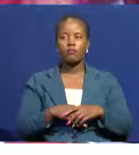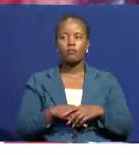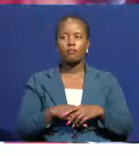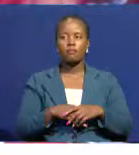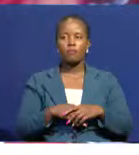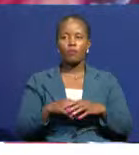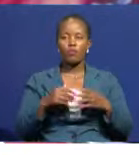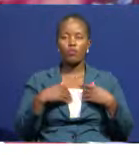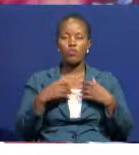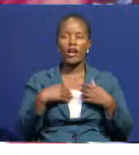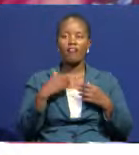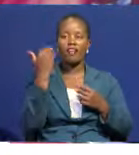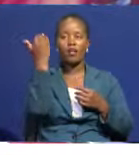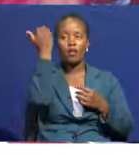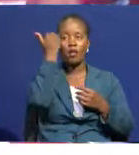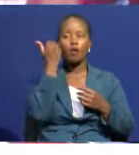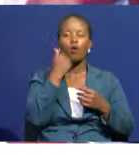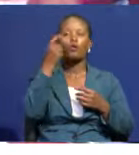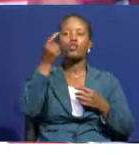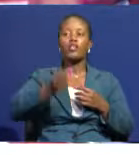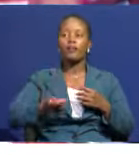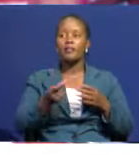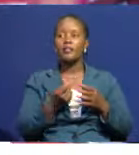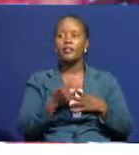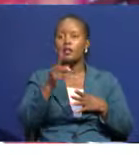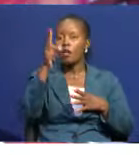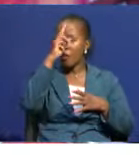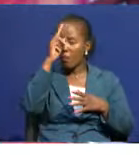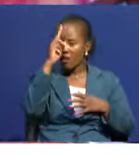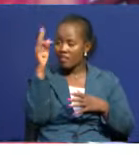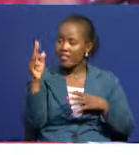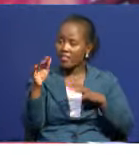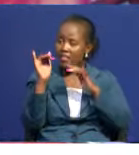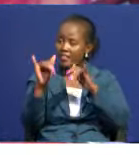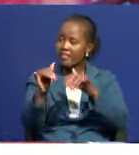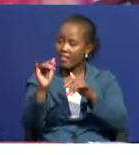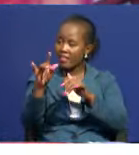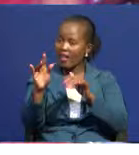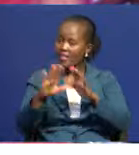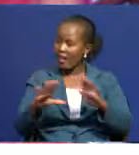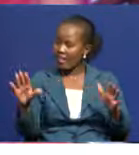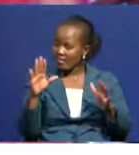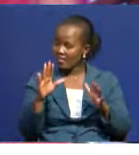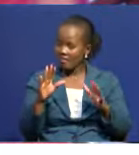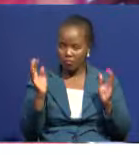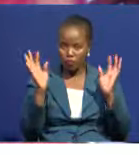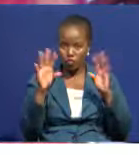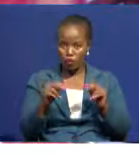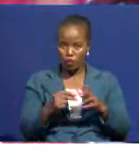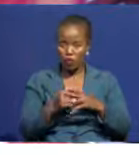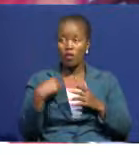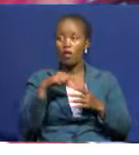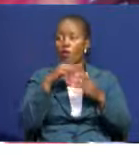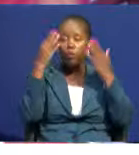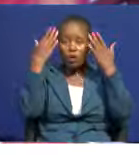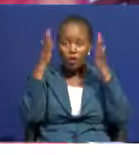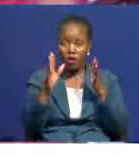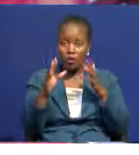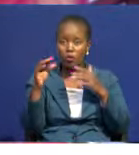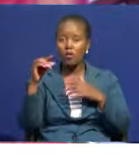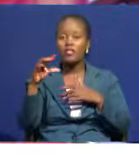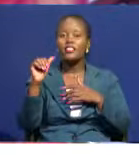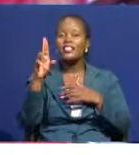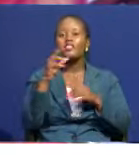There is a court order that says the police should not be on that property. We don't know what they are doing there. We don't know what GSU is doing